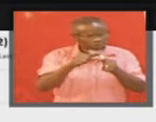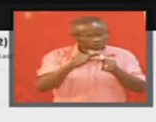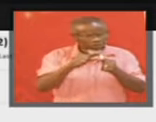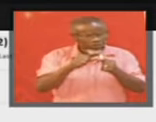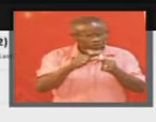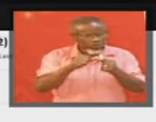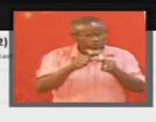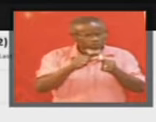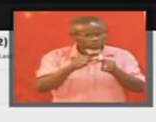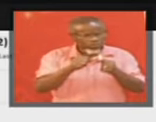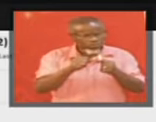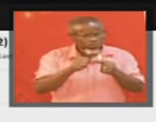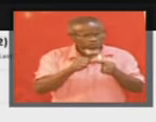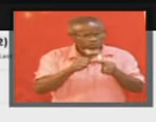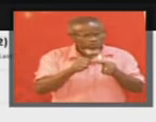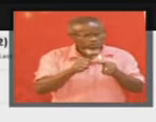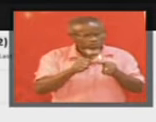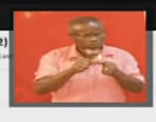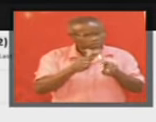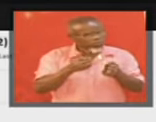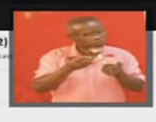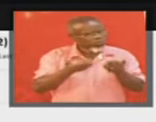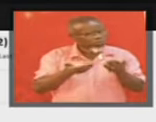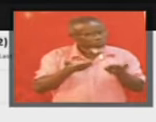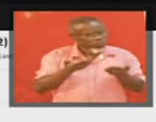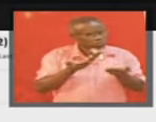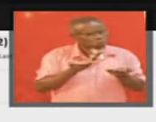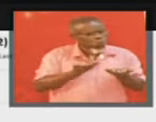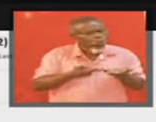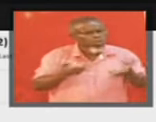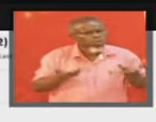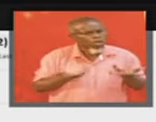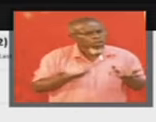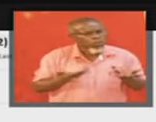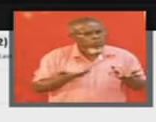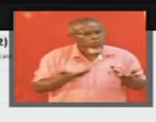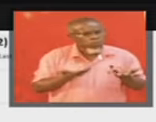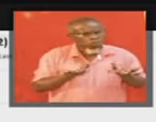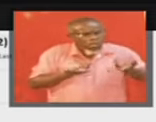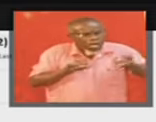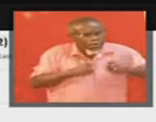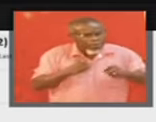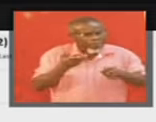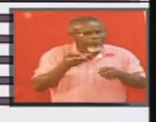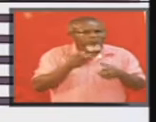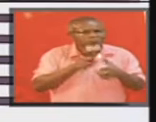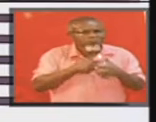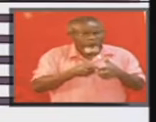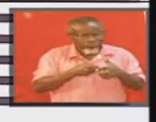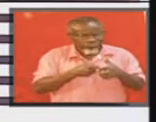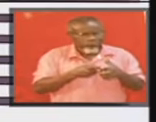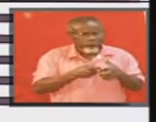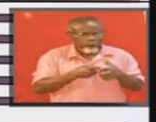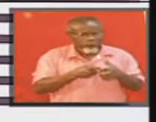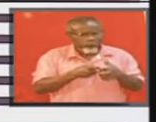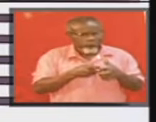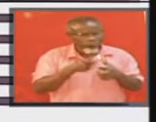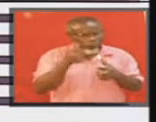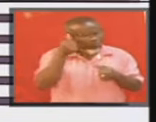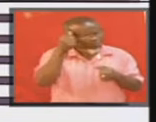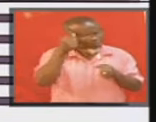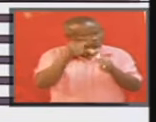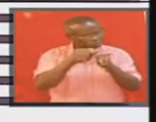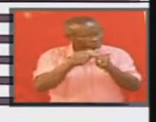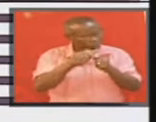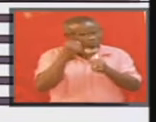to the activities that may have been taking place at that point in time. With that explanation, I'm going to turn you back over to Ms. Alcantara